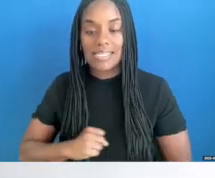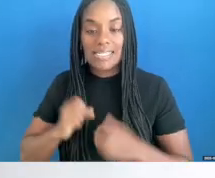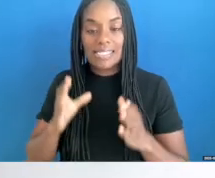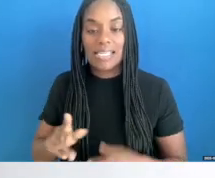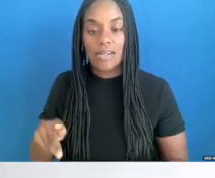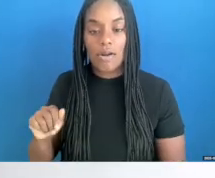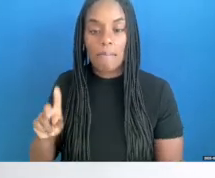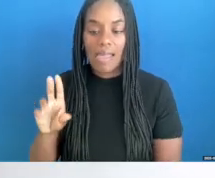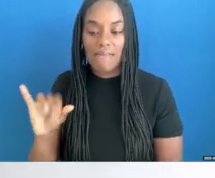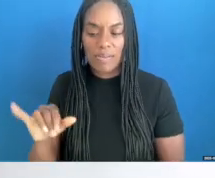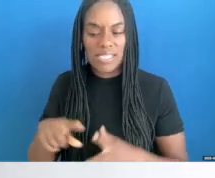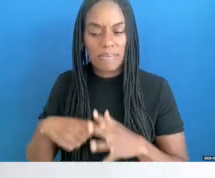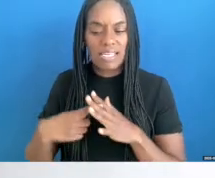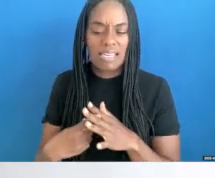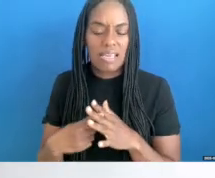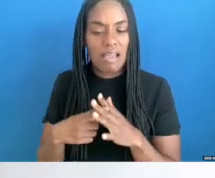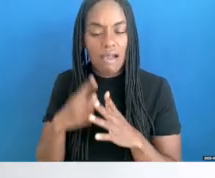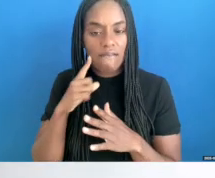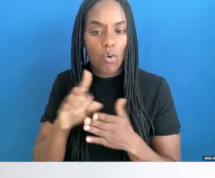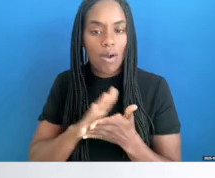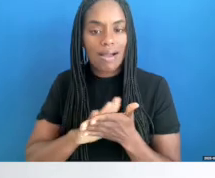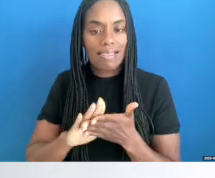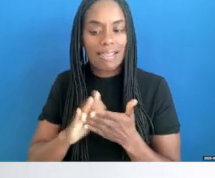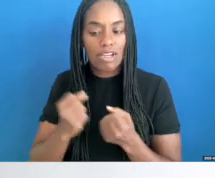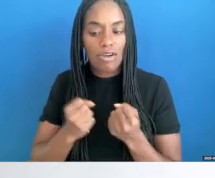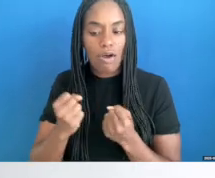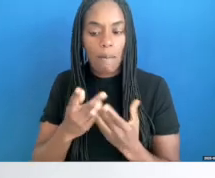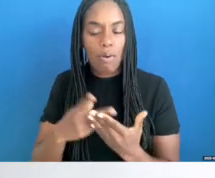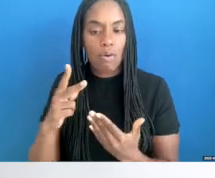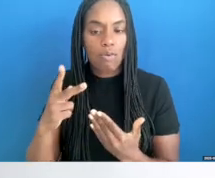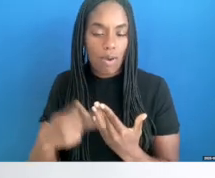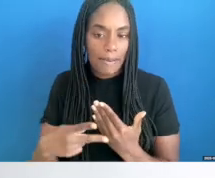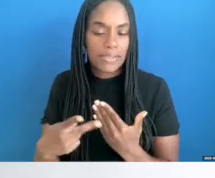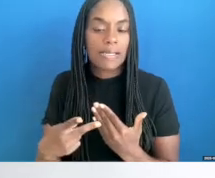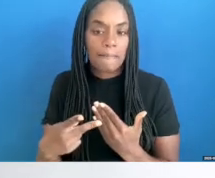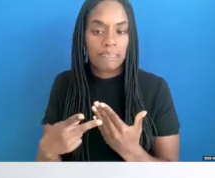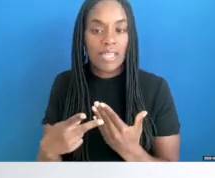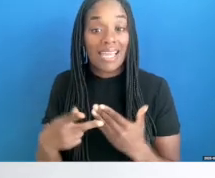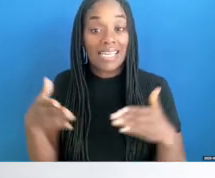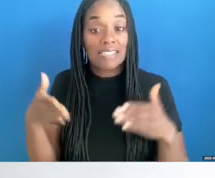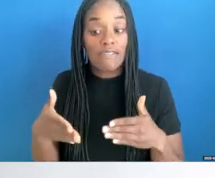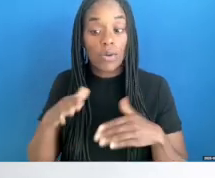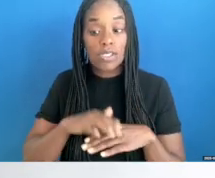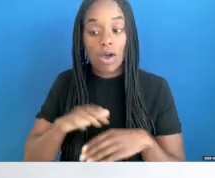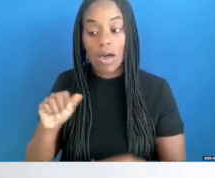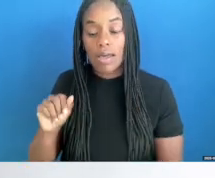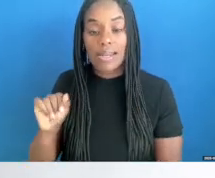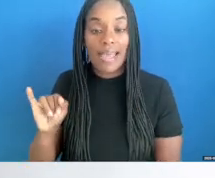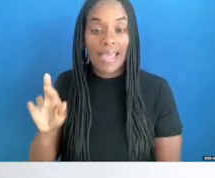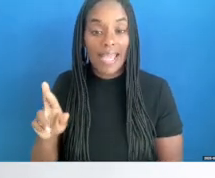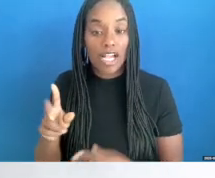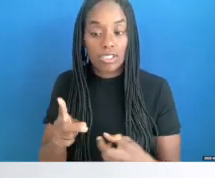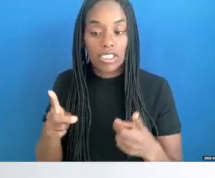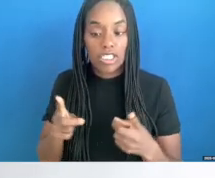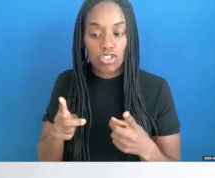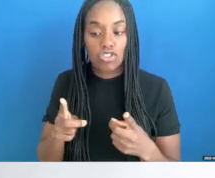Cars for All program in many ways is really focused on air district flexibility